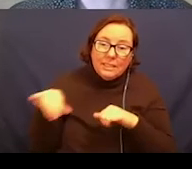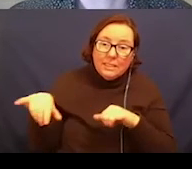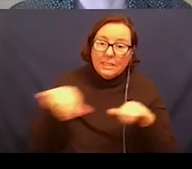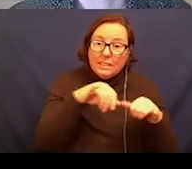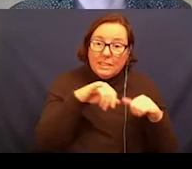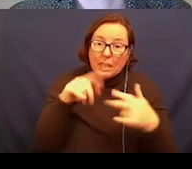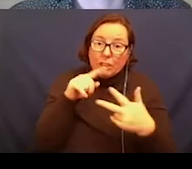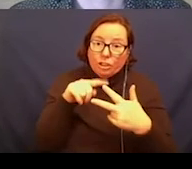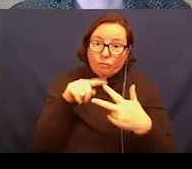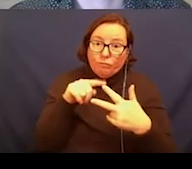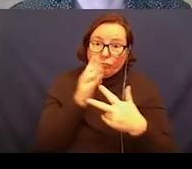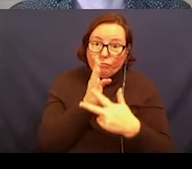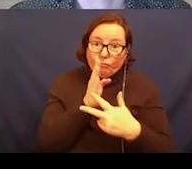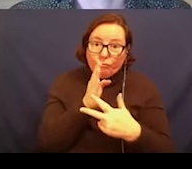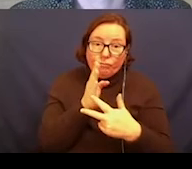product